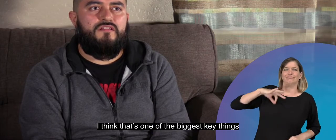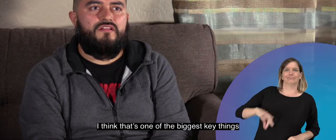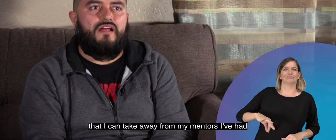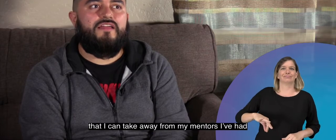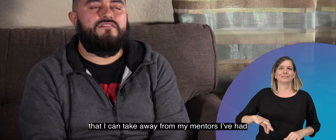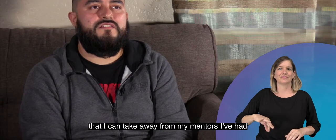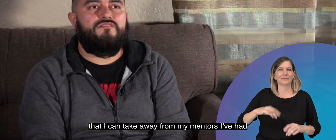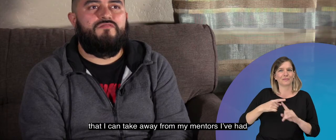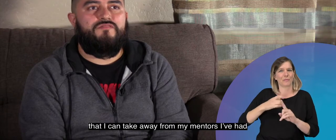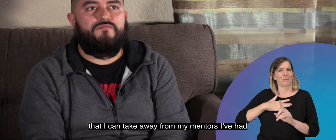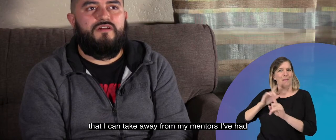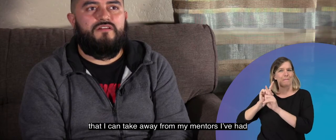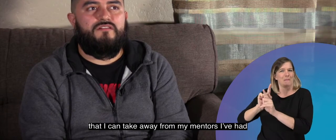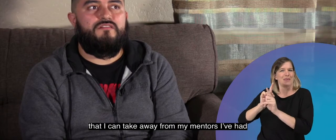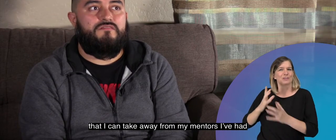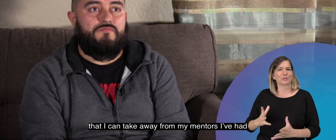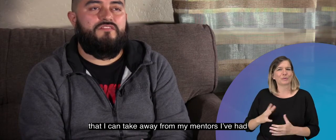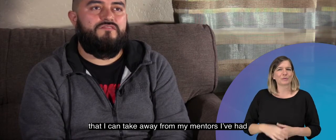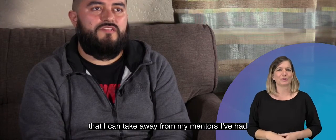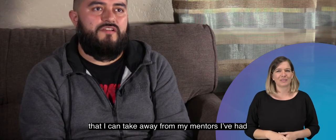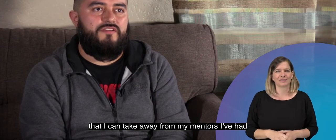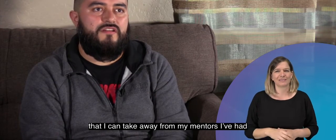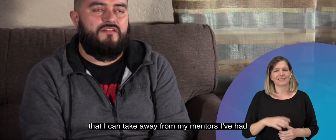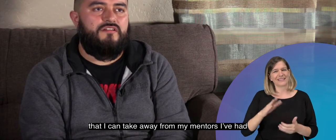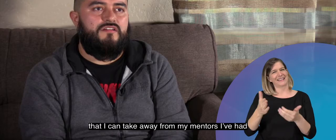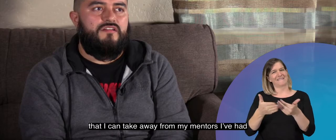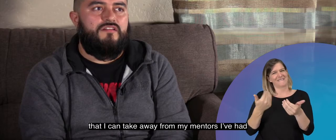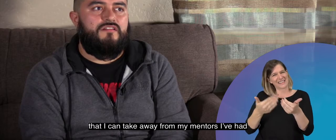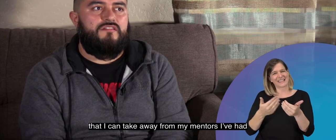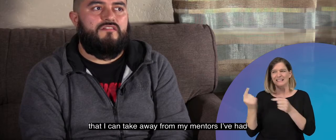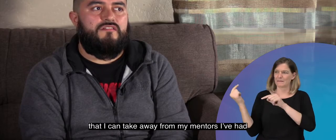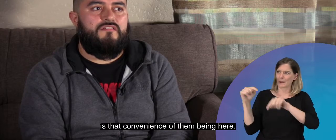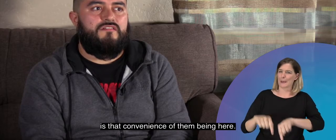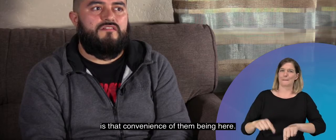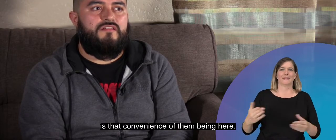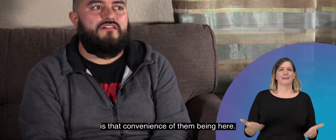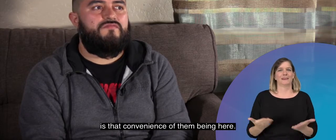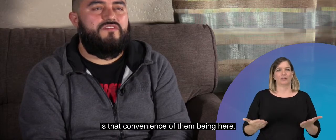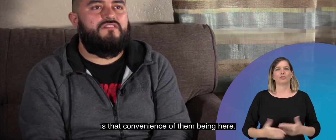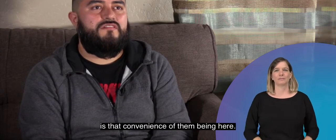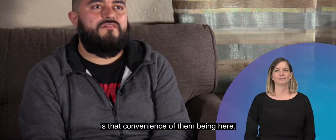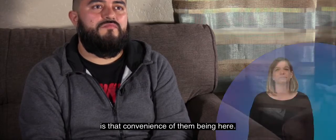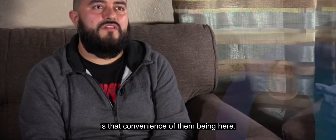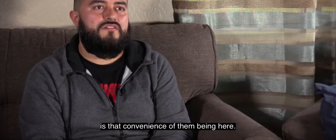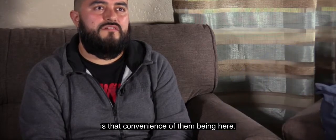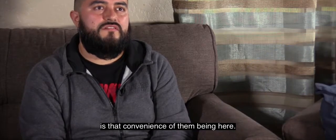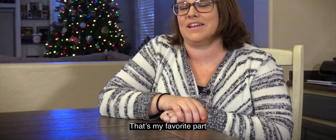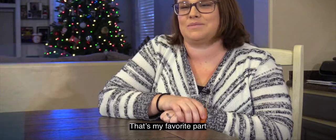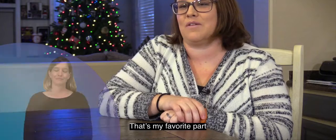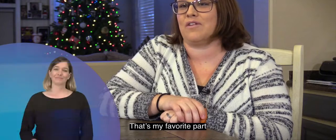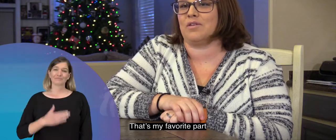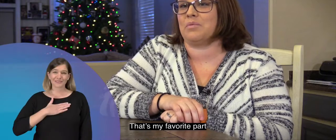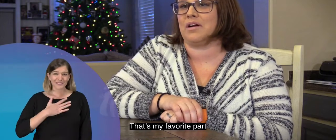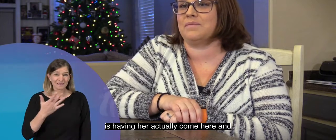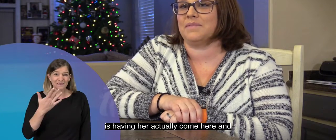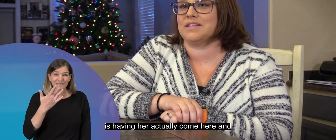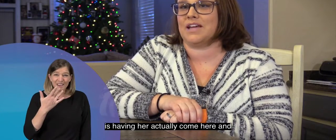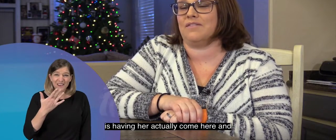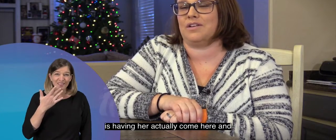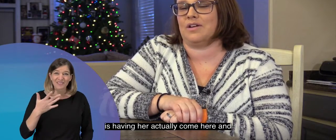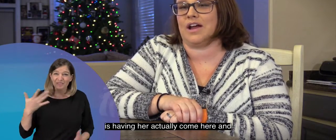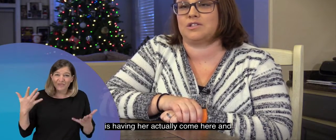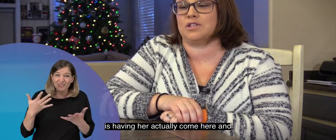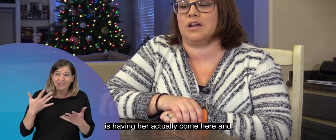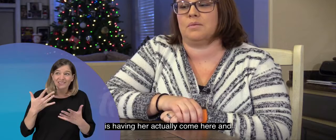things that I can take away from my mentors that I've had is that convenience of them being here. That's my favorite part